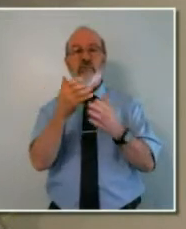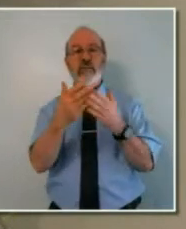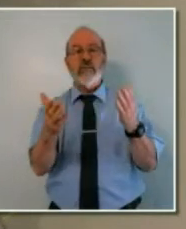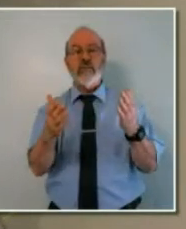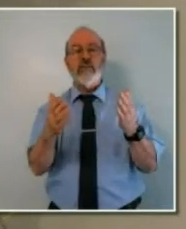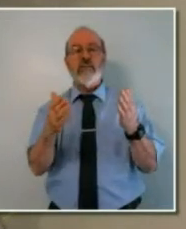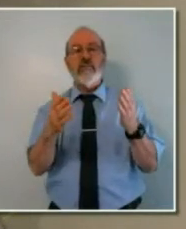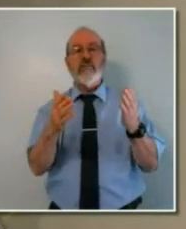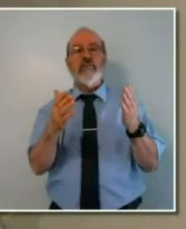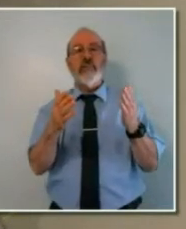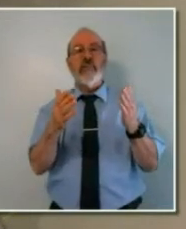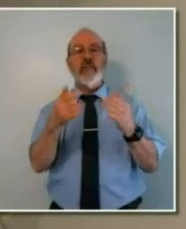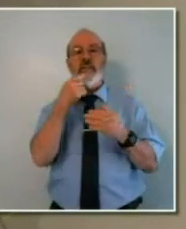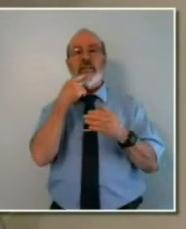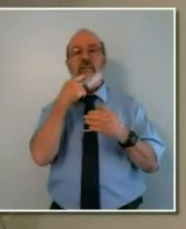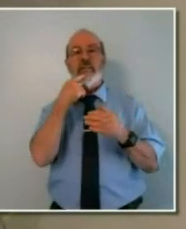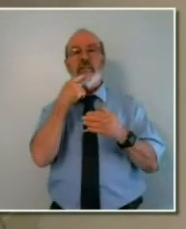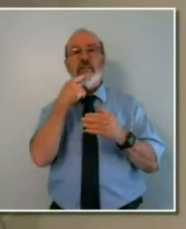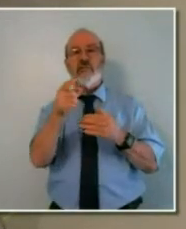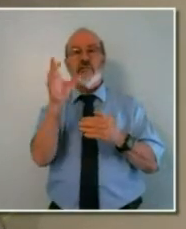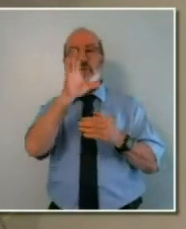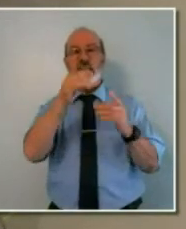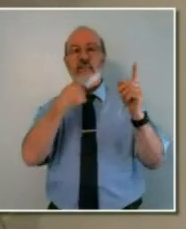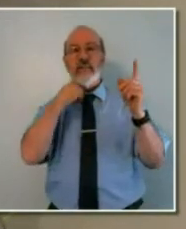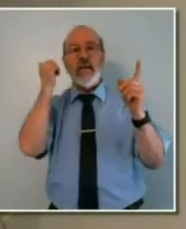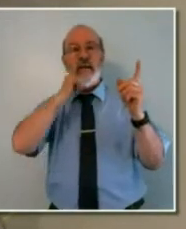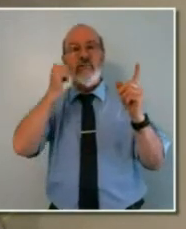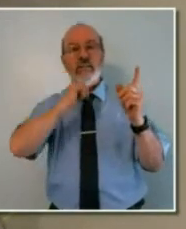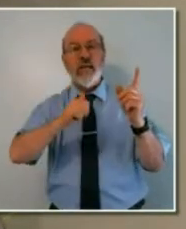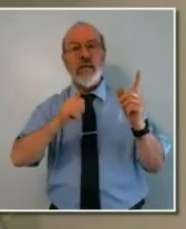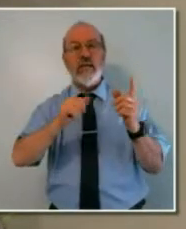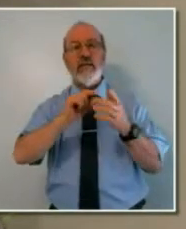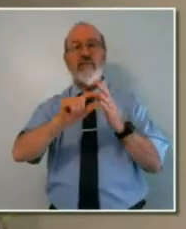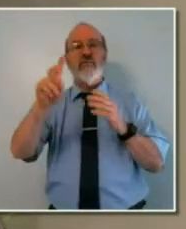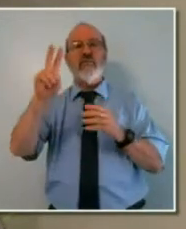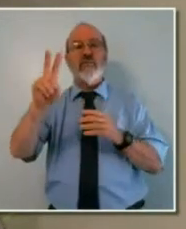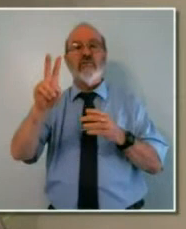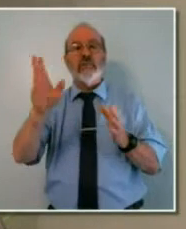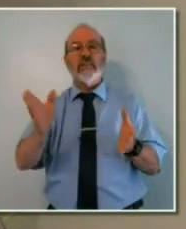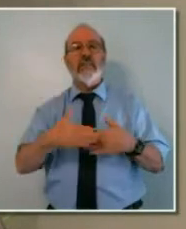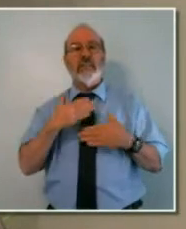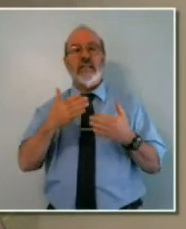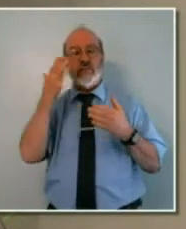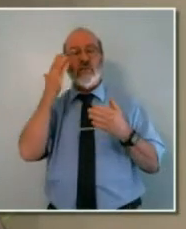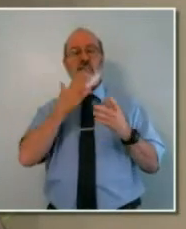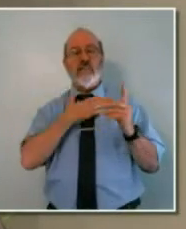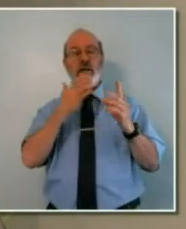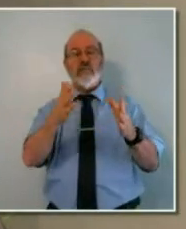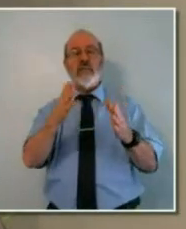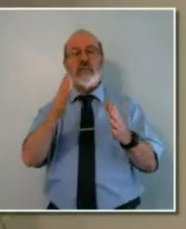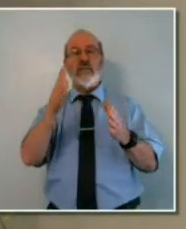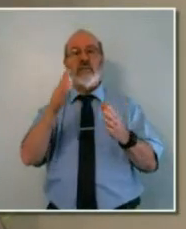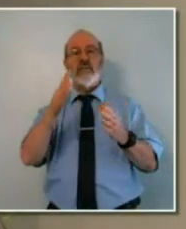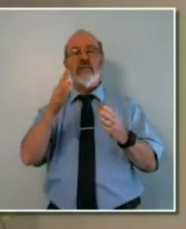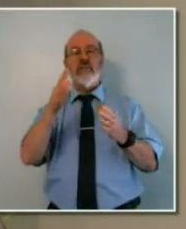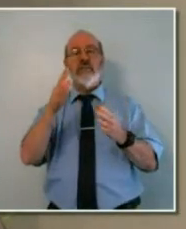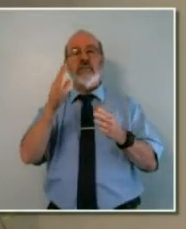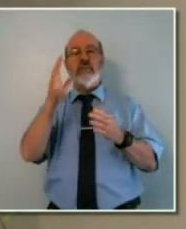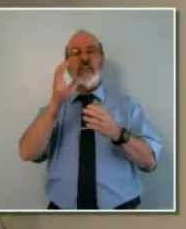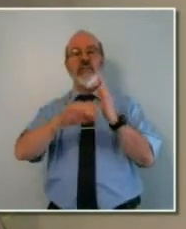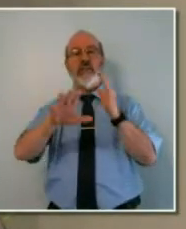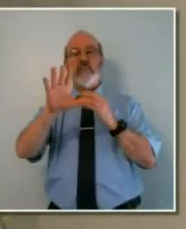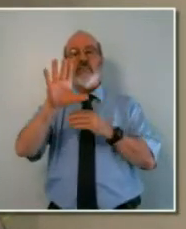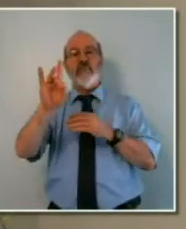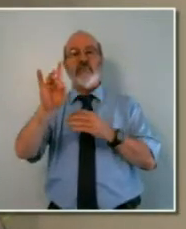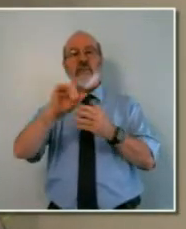that, and he said, you're seeking me every day. In verse number 2, delighting to know my ways, Isaiah 58, and verse number